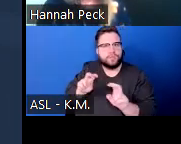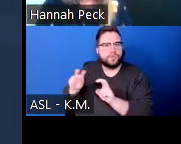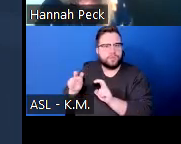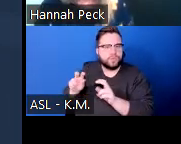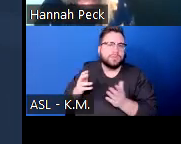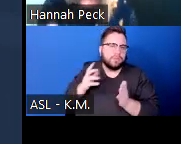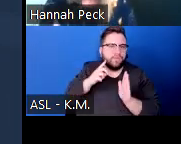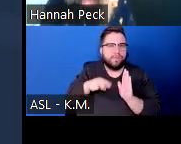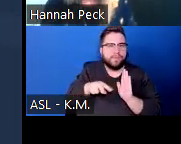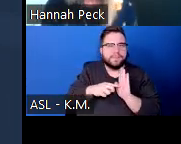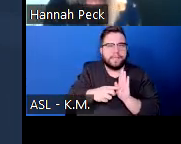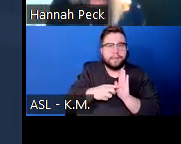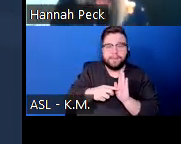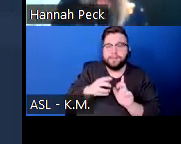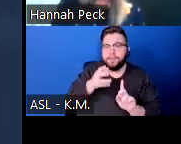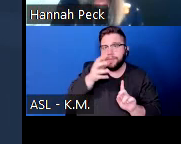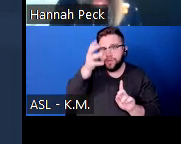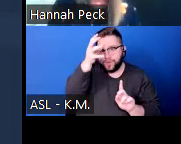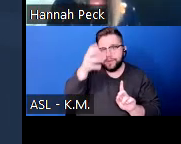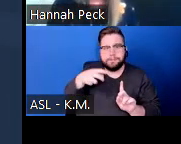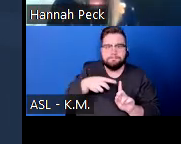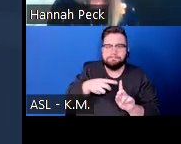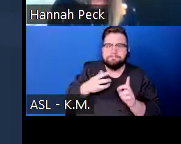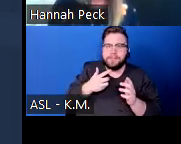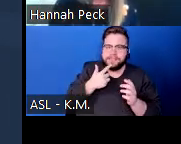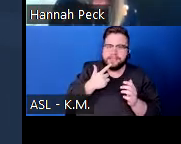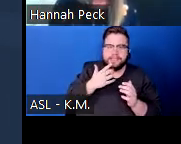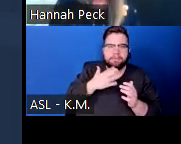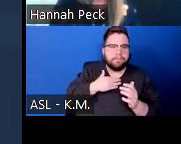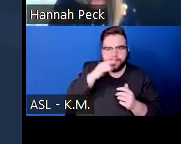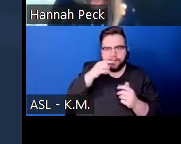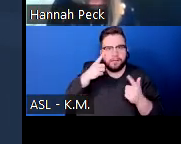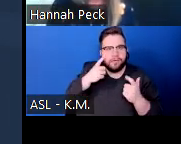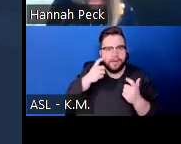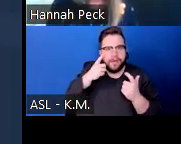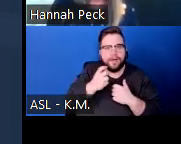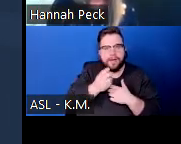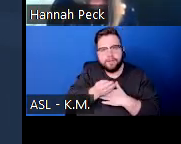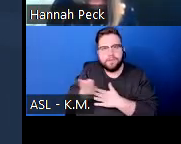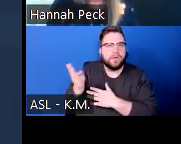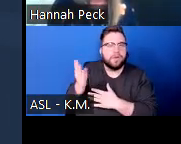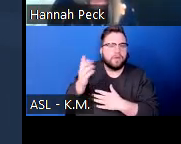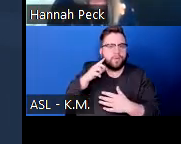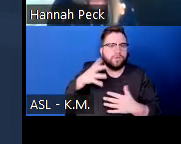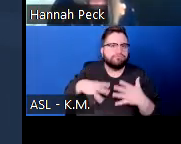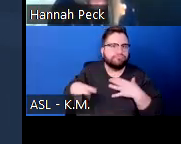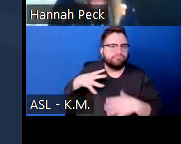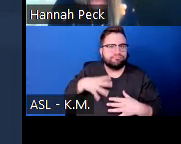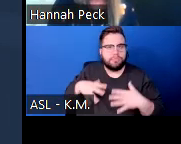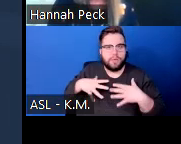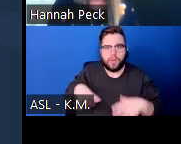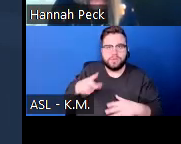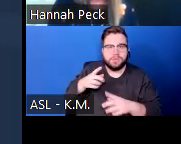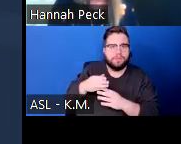example, a parent might say, my child cries every morning putting their clothes on for school. I'm sure you can picture how this can